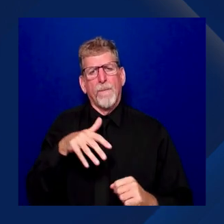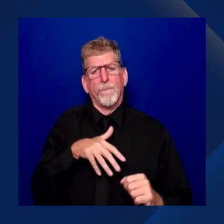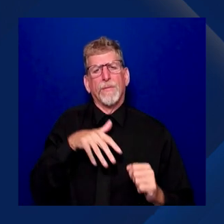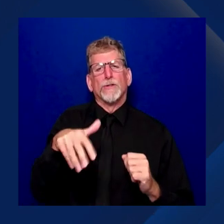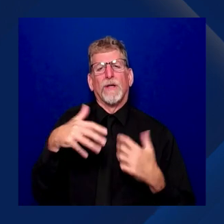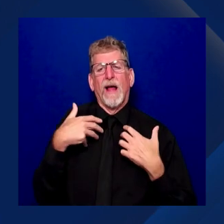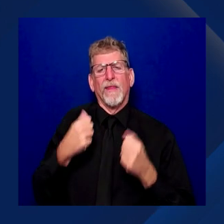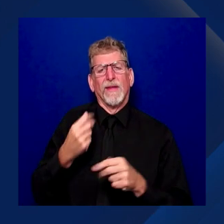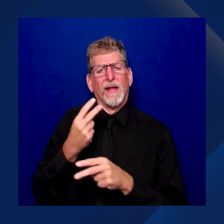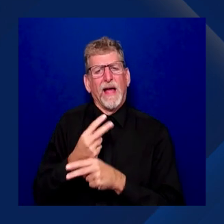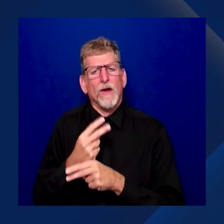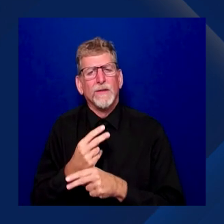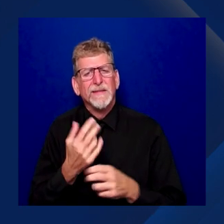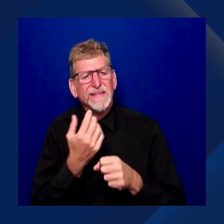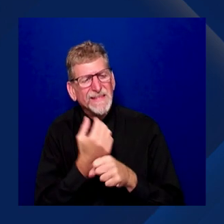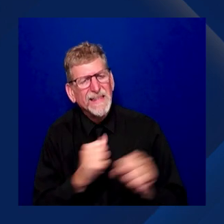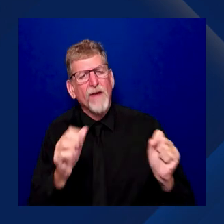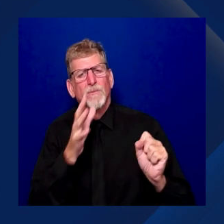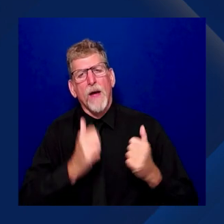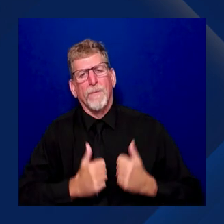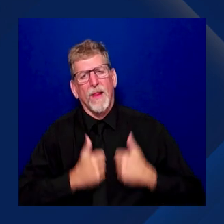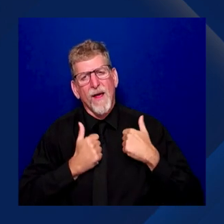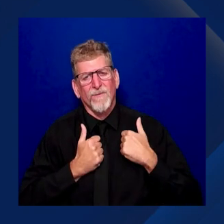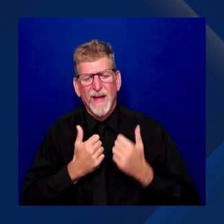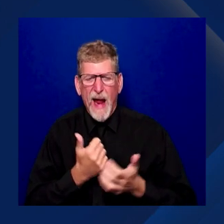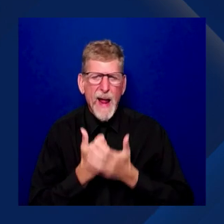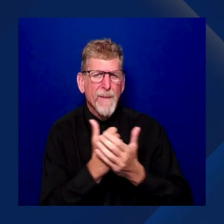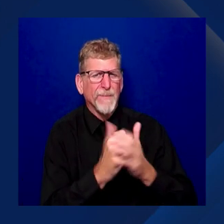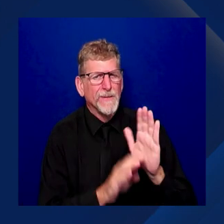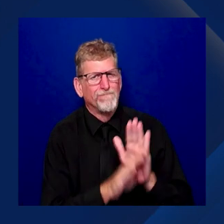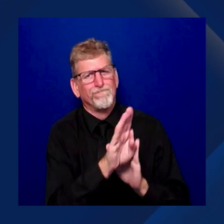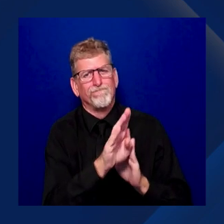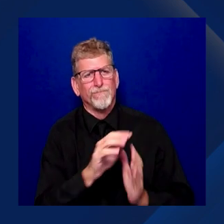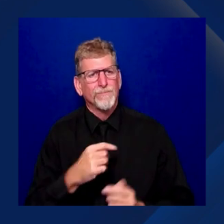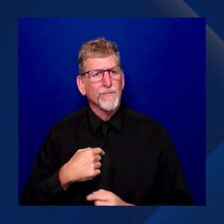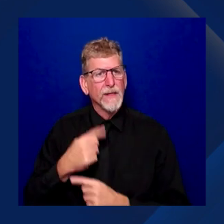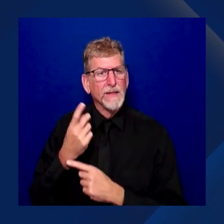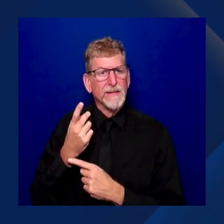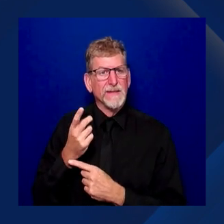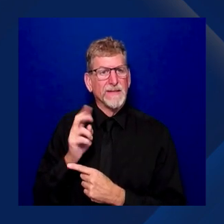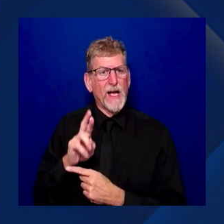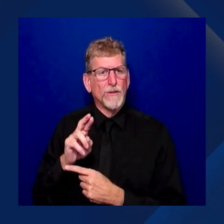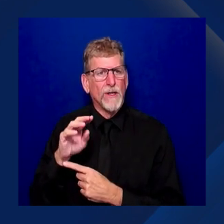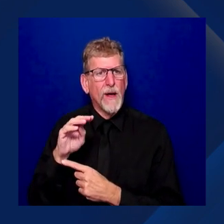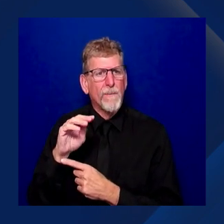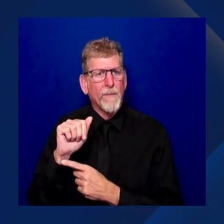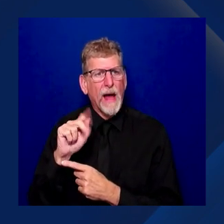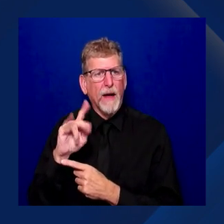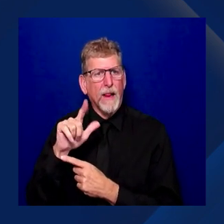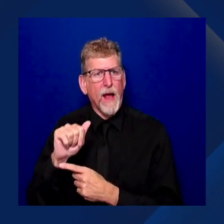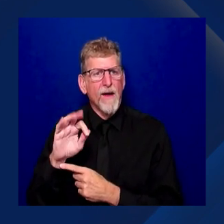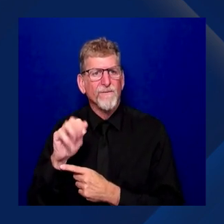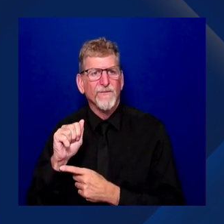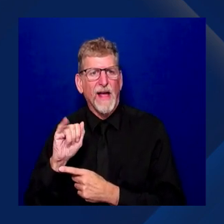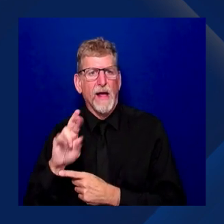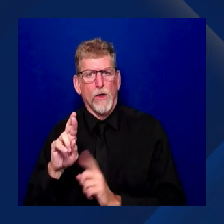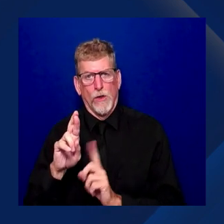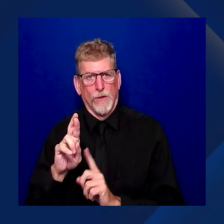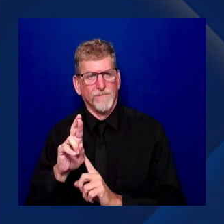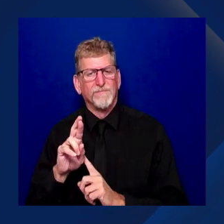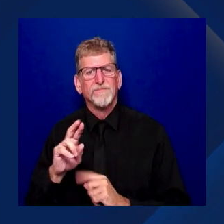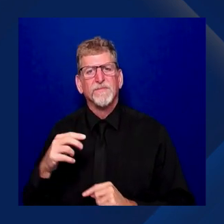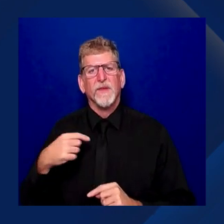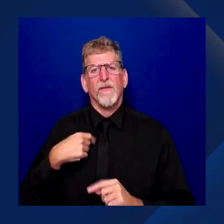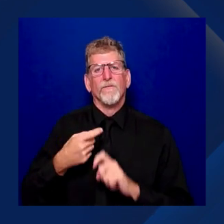thrive. I'm Dr. Malika Fair with the AAMC, the Association of American Medical Colleges. Despite being an emergency